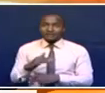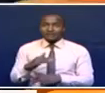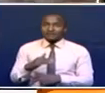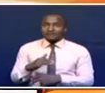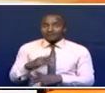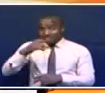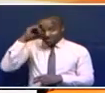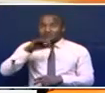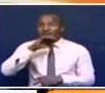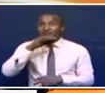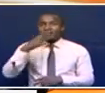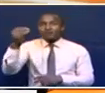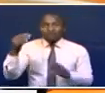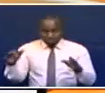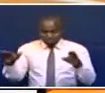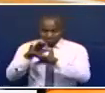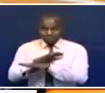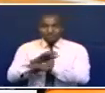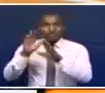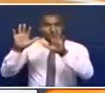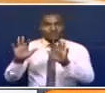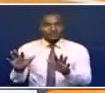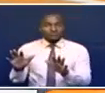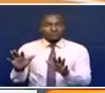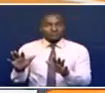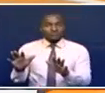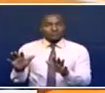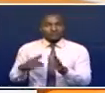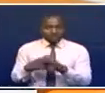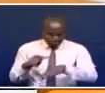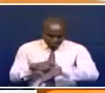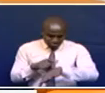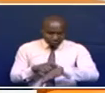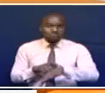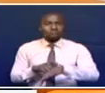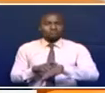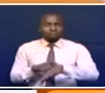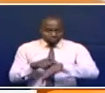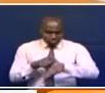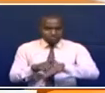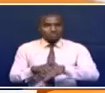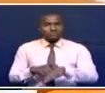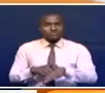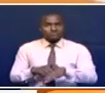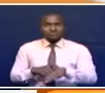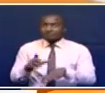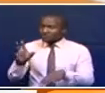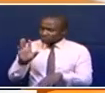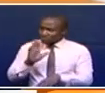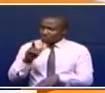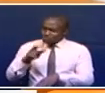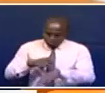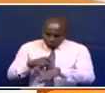had gone to attend a funeral in Kisumu. And he kept on looking at his watch. I said, you know, brother, you don't do this. You're talking to the